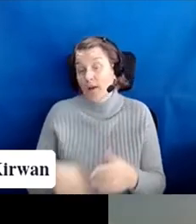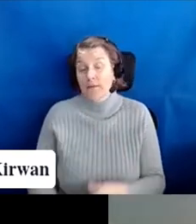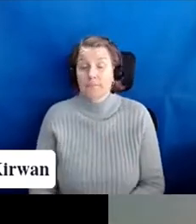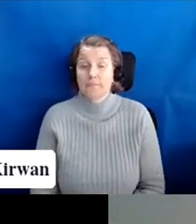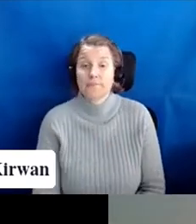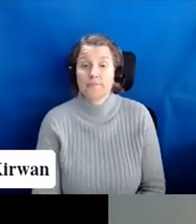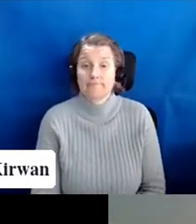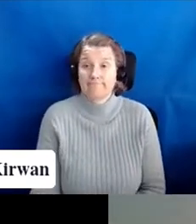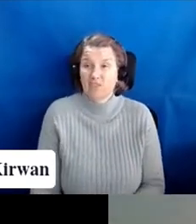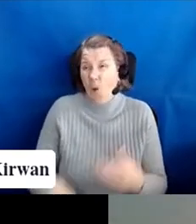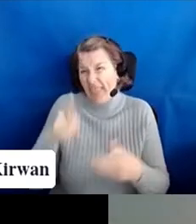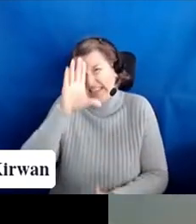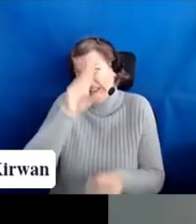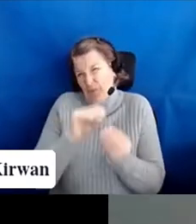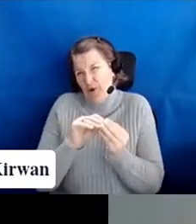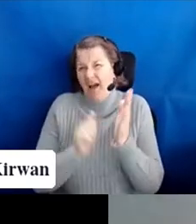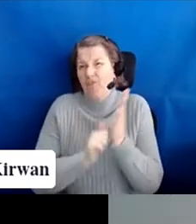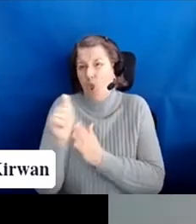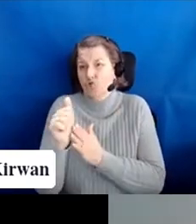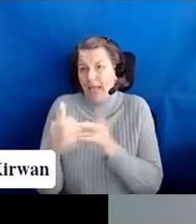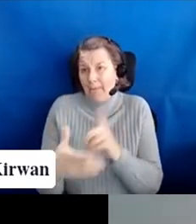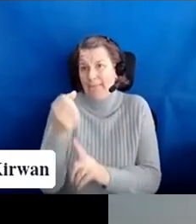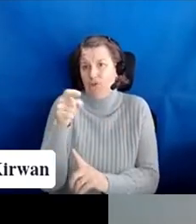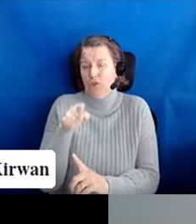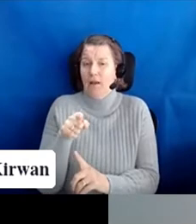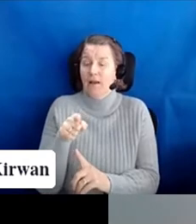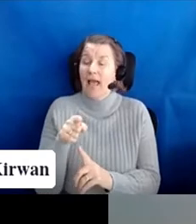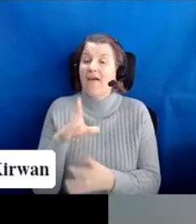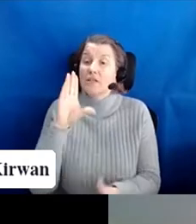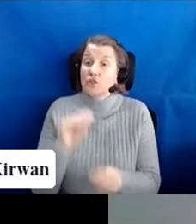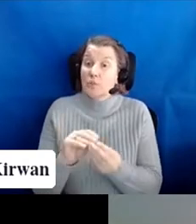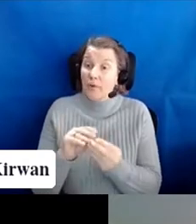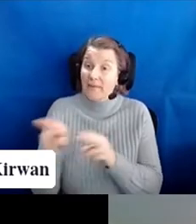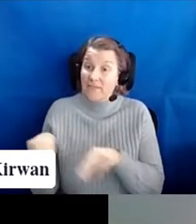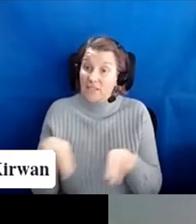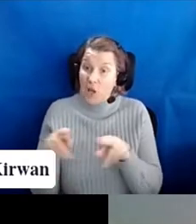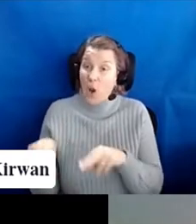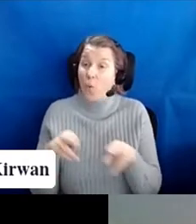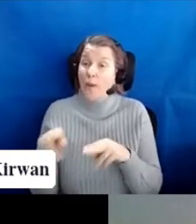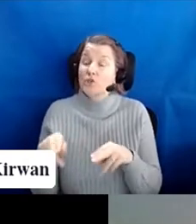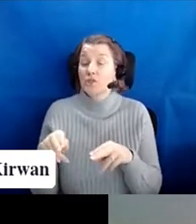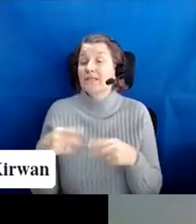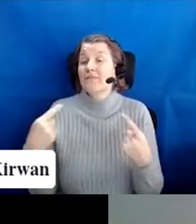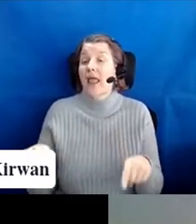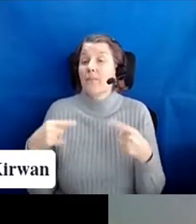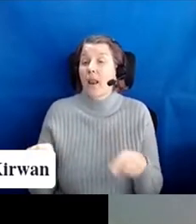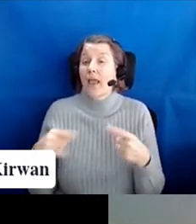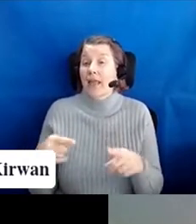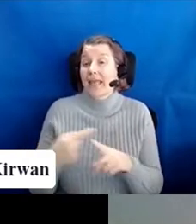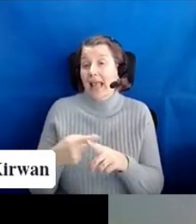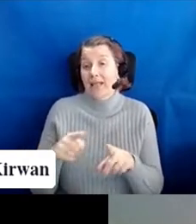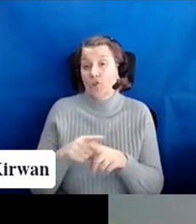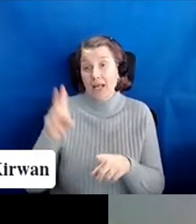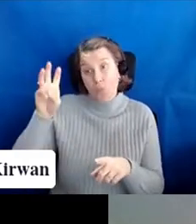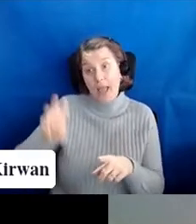So a bit of a summary there of cultural ambition. We have a summary video which is available in English and Welsh on our website, and I understand that